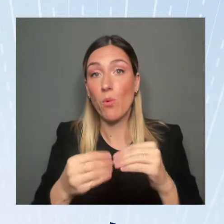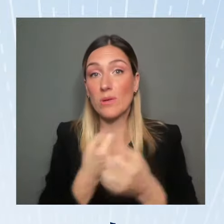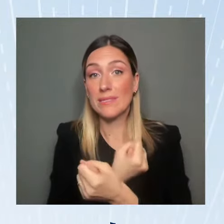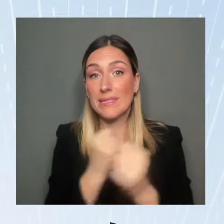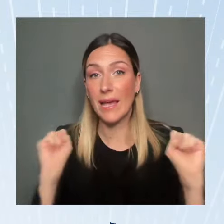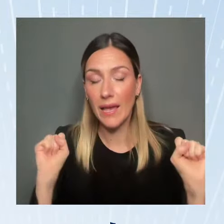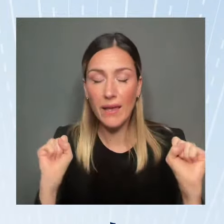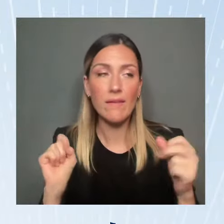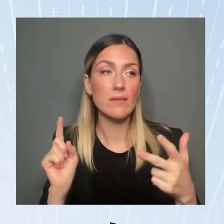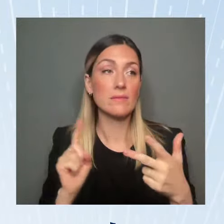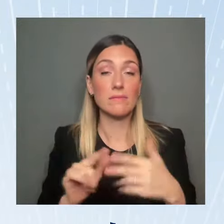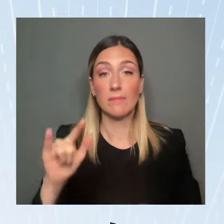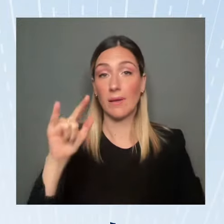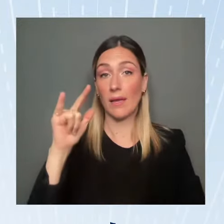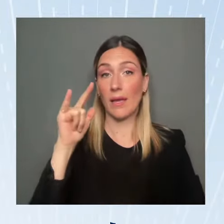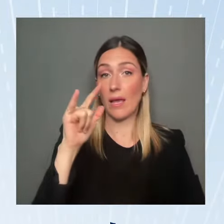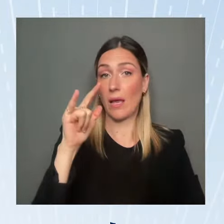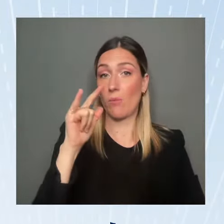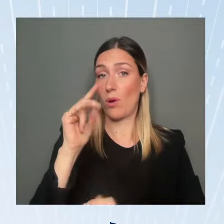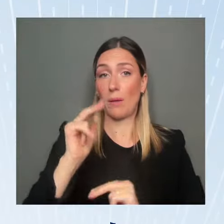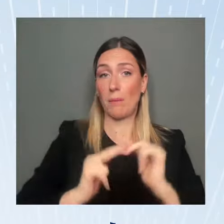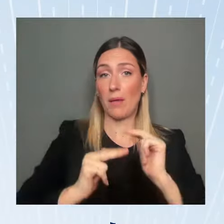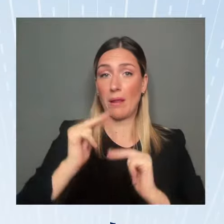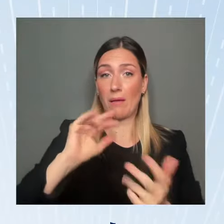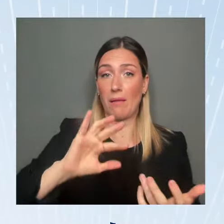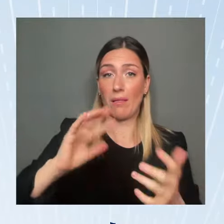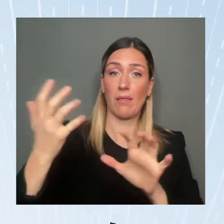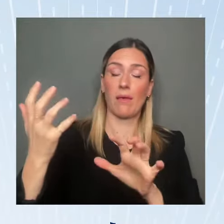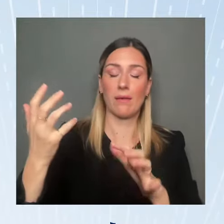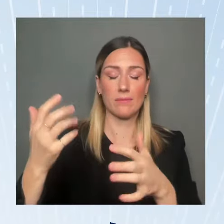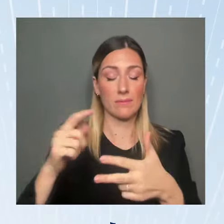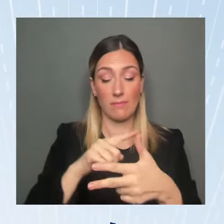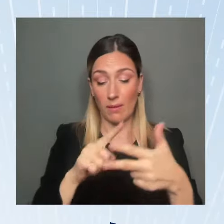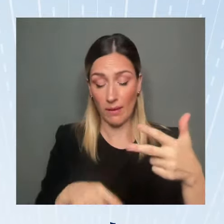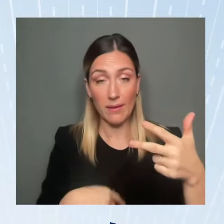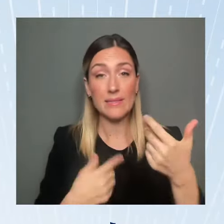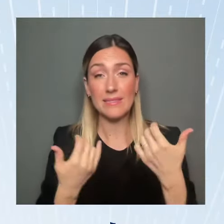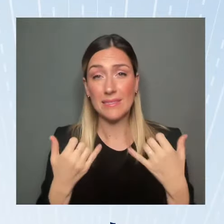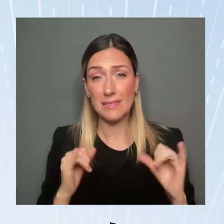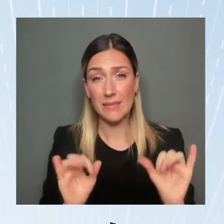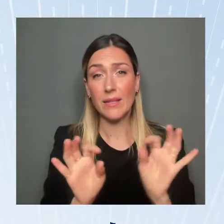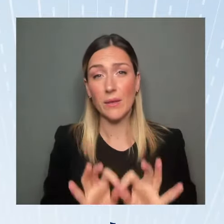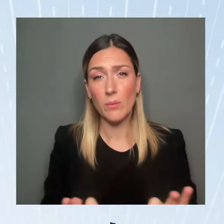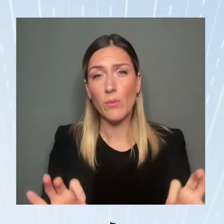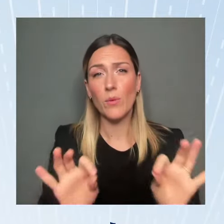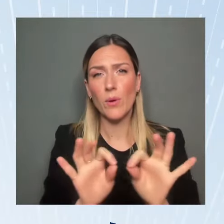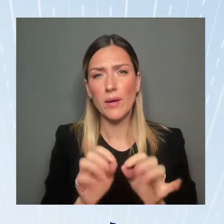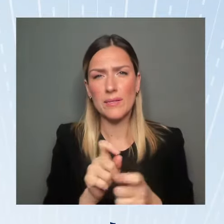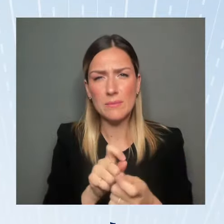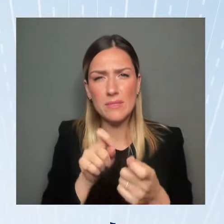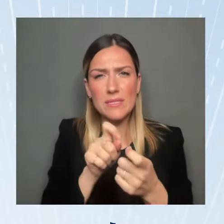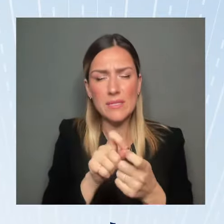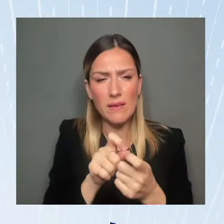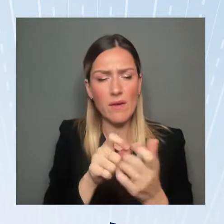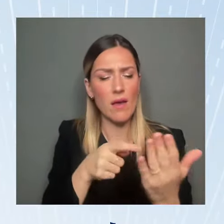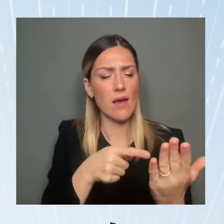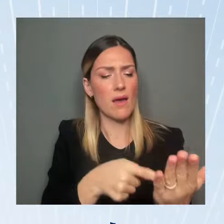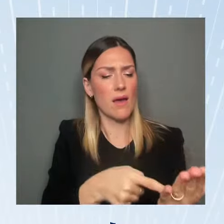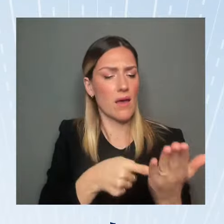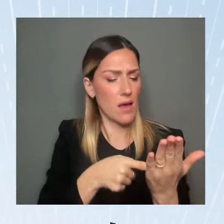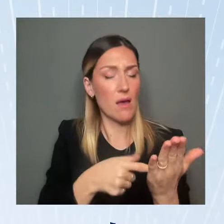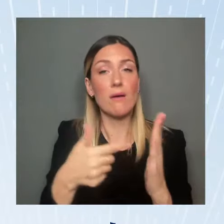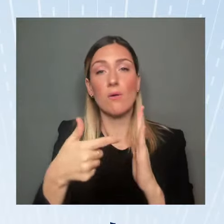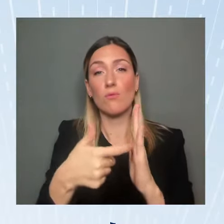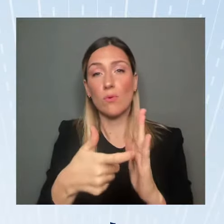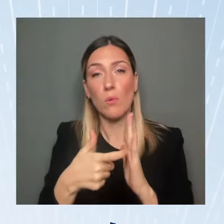whether it's an airport terminal overhaul, it certainly matters to us according to specific criteria within the framework of the statute that we've written